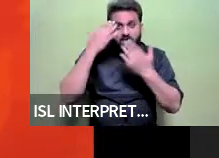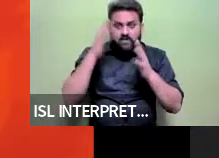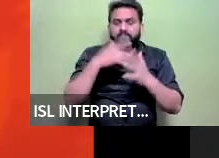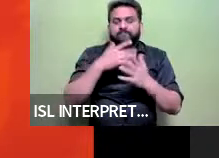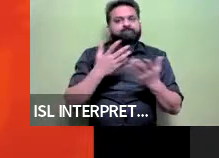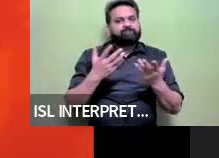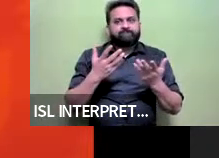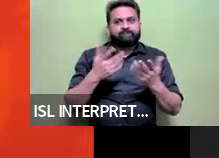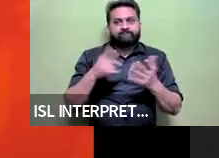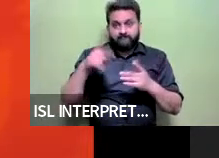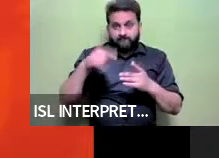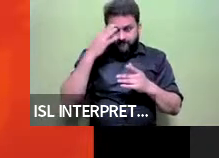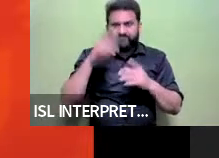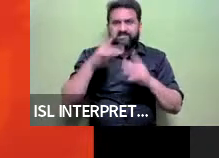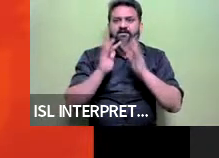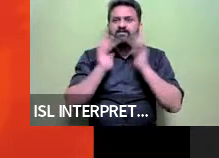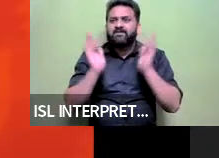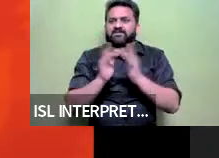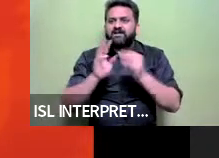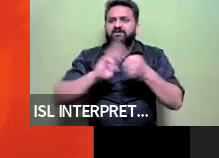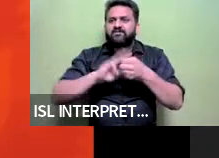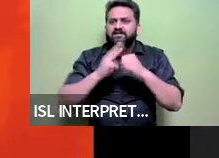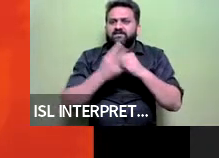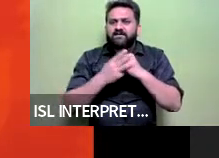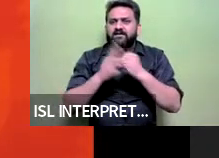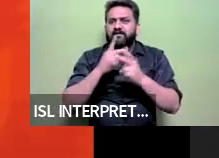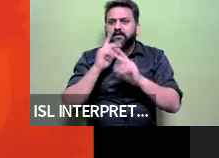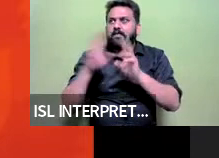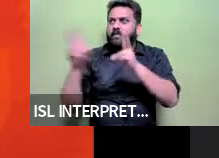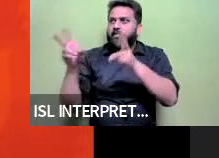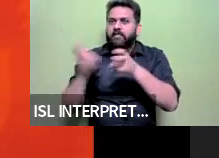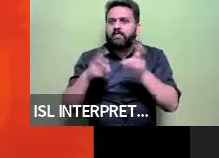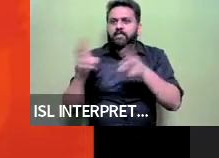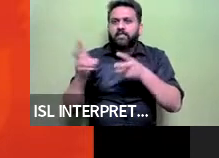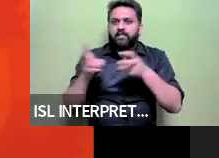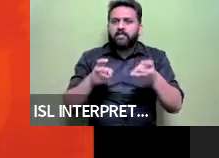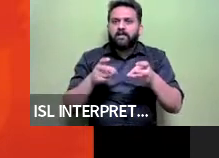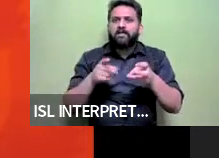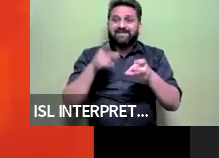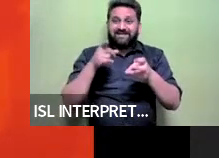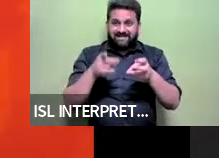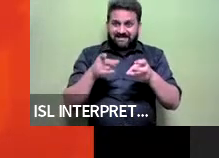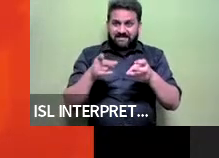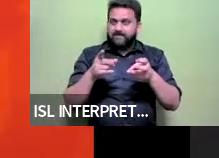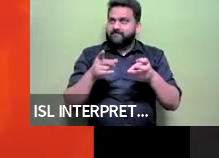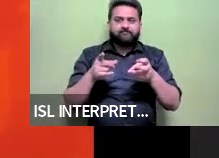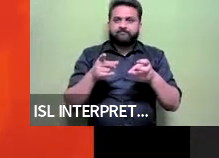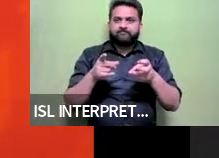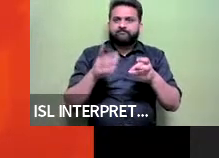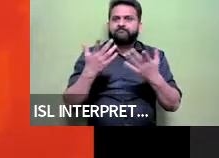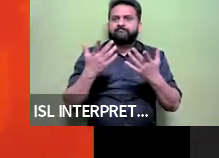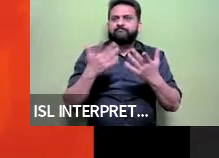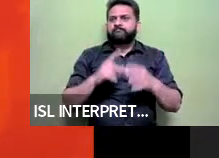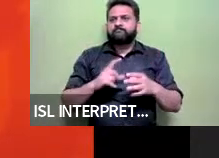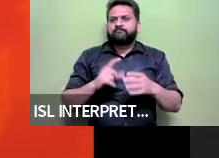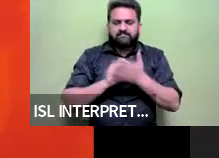found something from Wikipedia or Google or some kind of a blog, then in that way, you will not find it, who is the